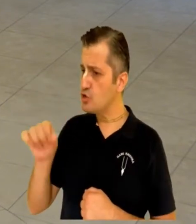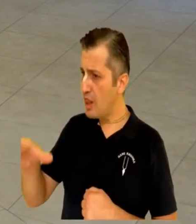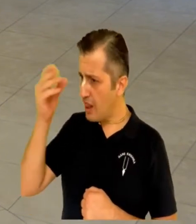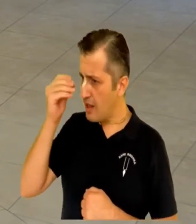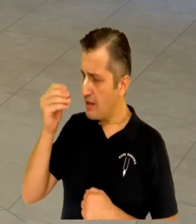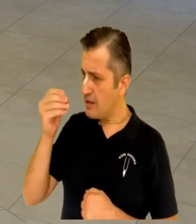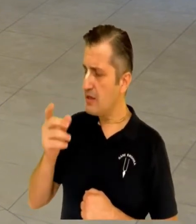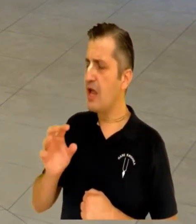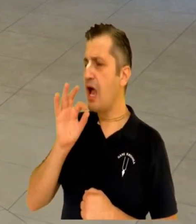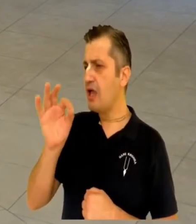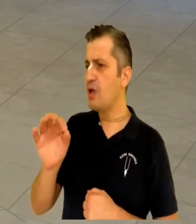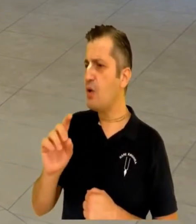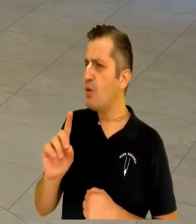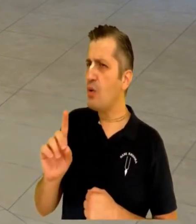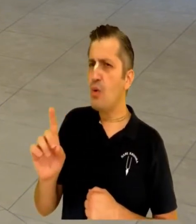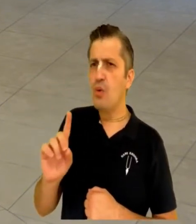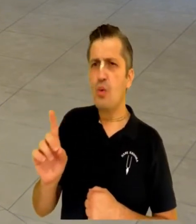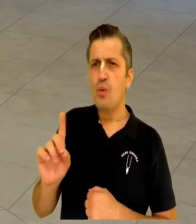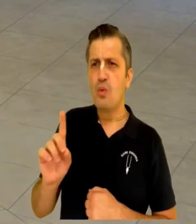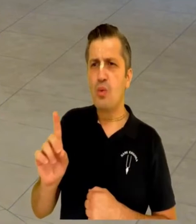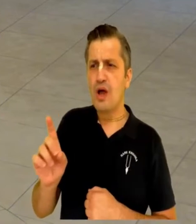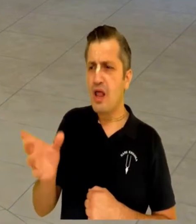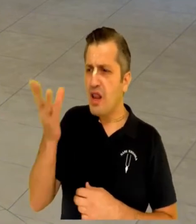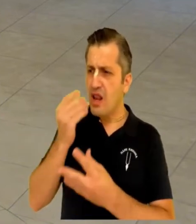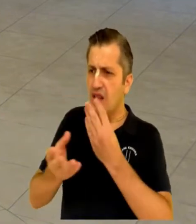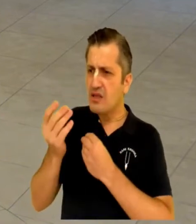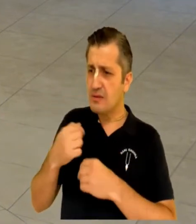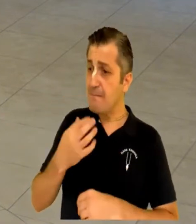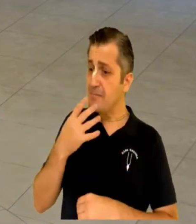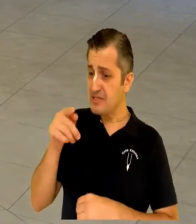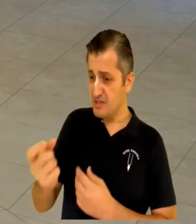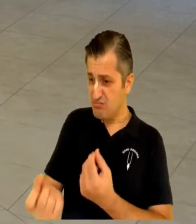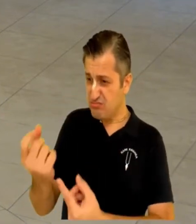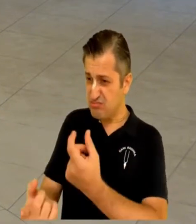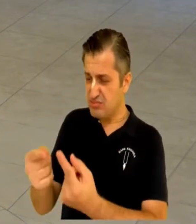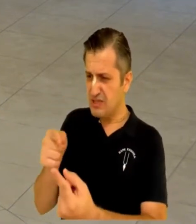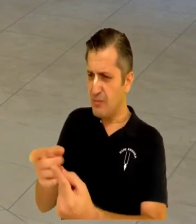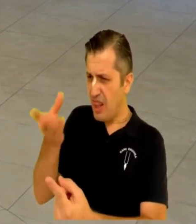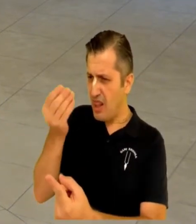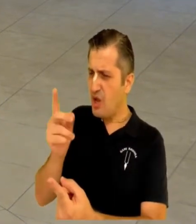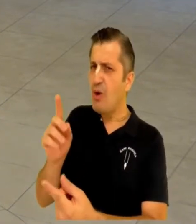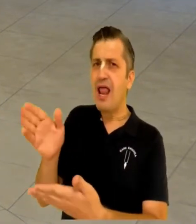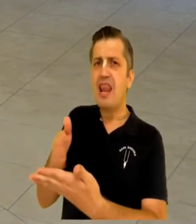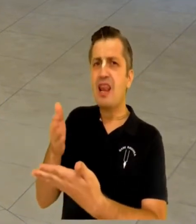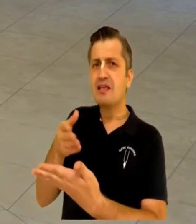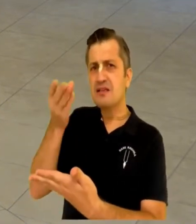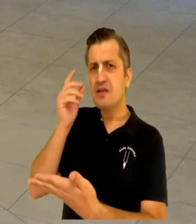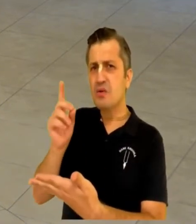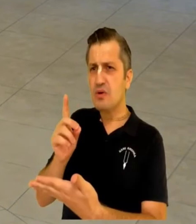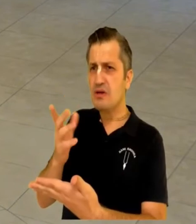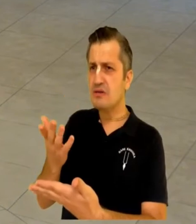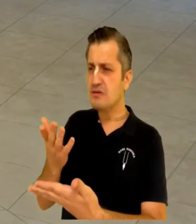What lessons can I draw from those mistakes? Right, so what next? What's the next process after